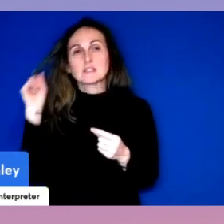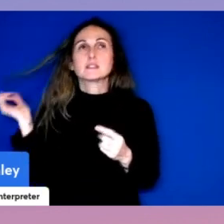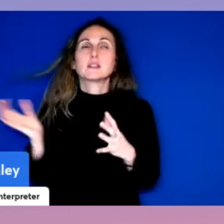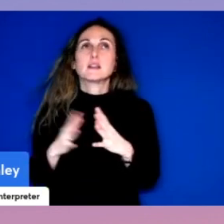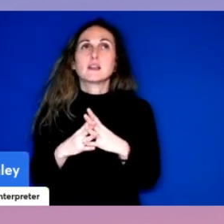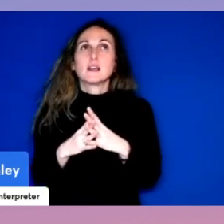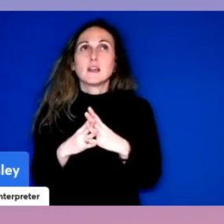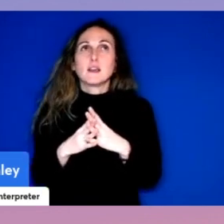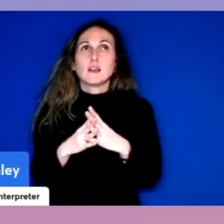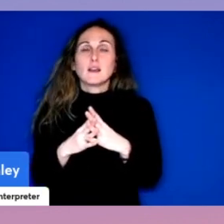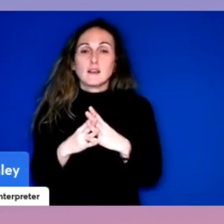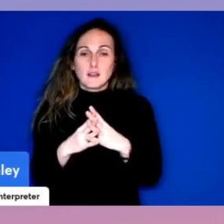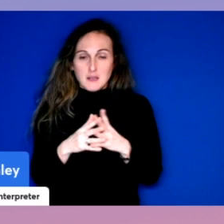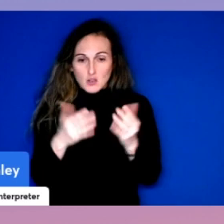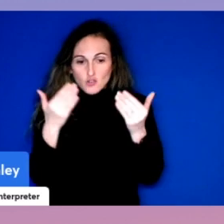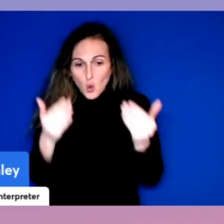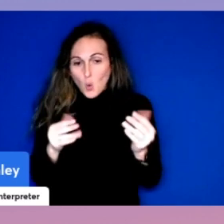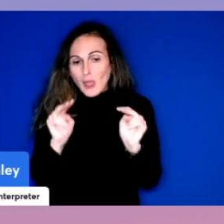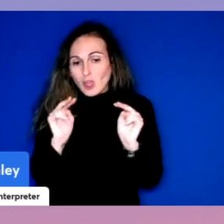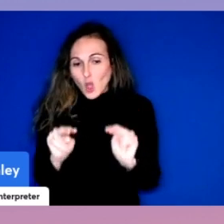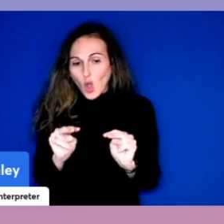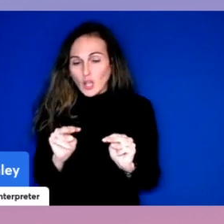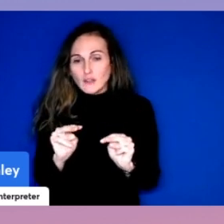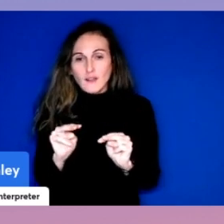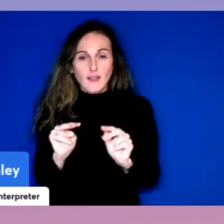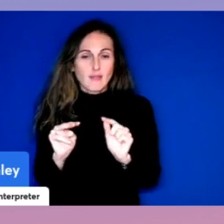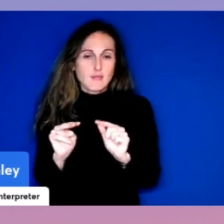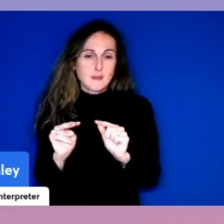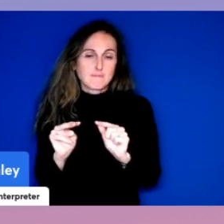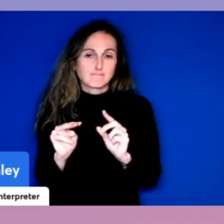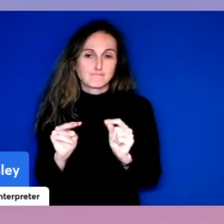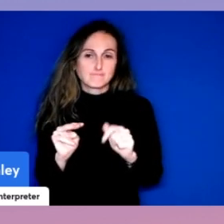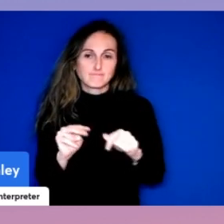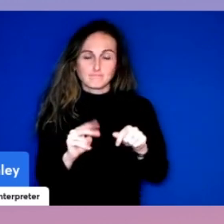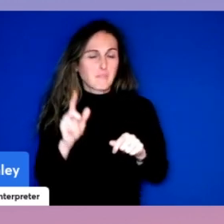is take a look at the